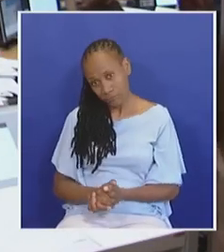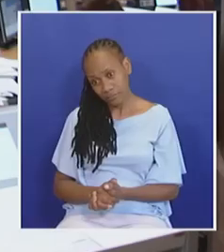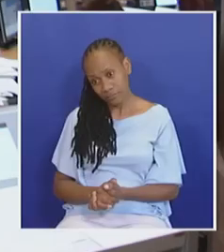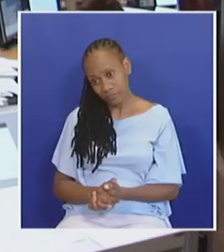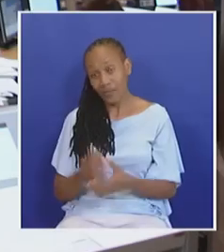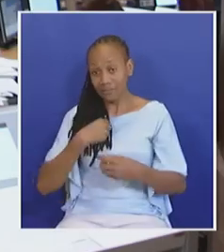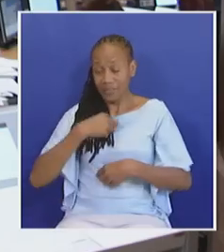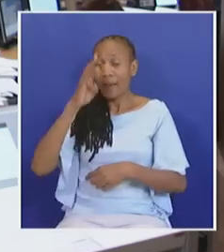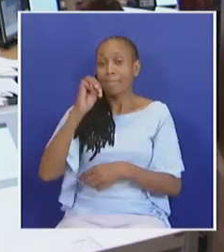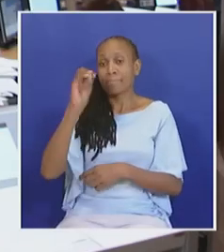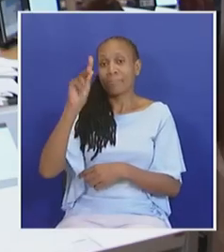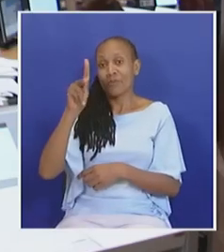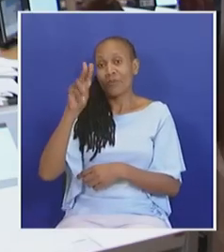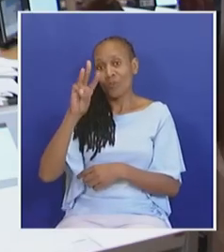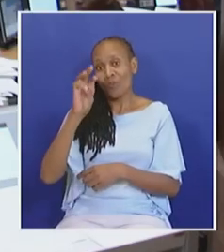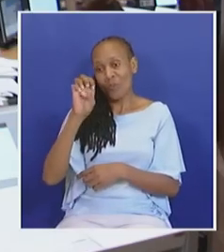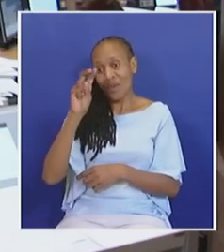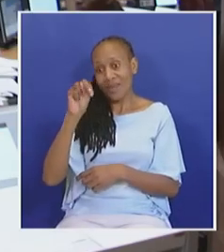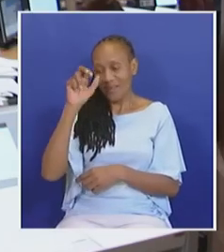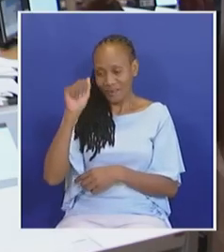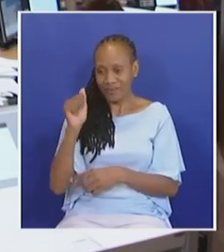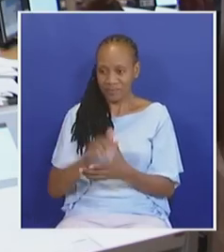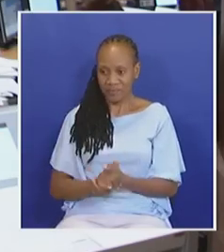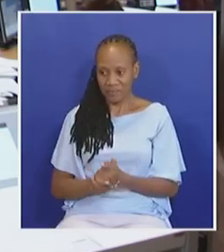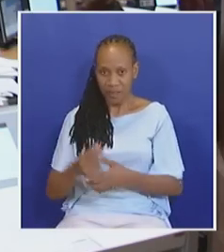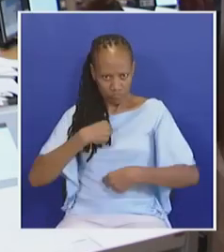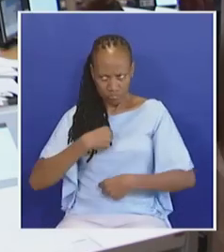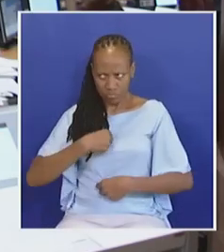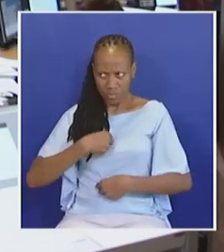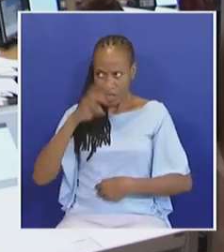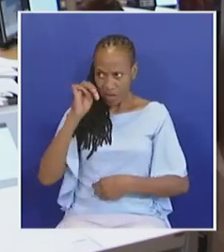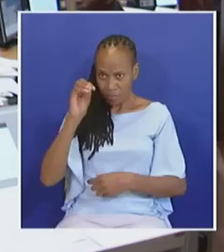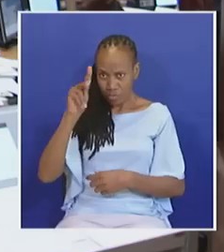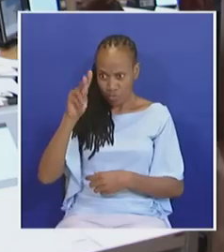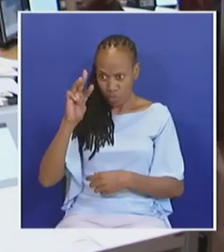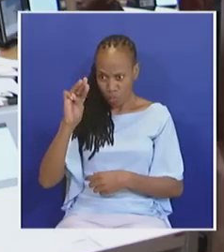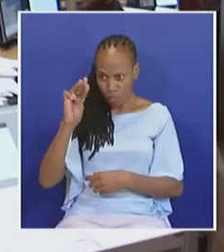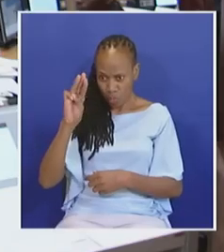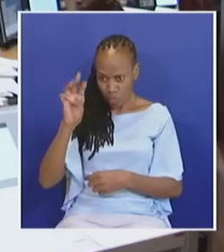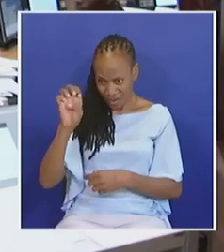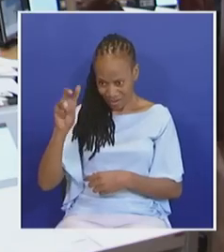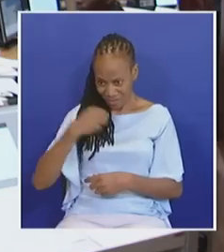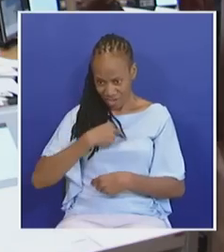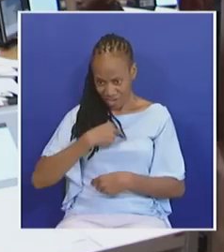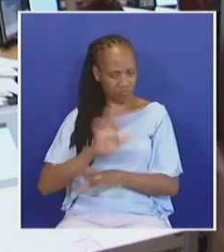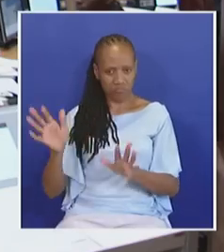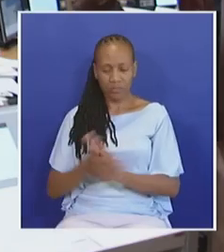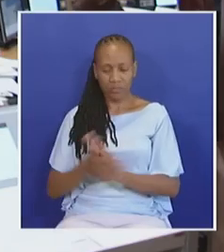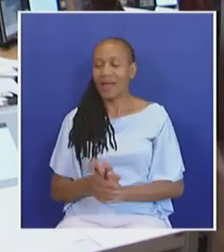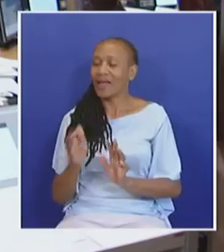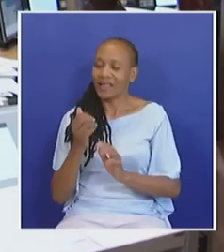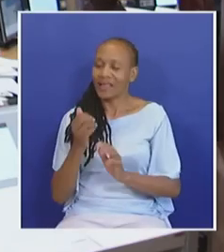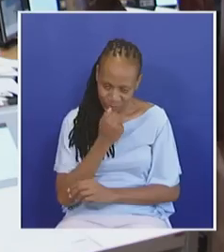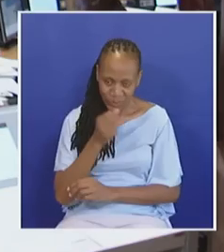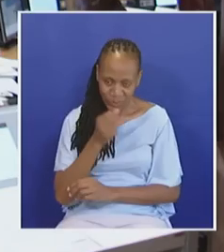Mukwena, Honorable Chairperson, I'm not Mukwena. No, I said Sibukwan. Oh. Thank